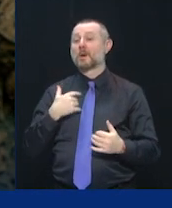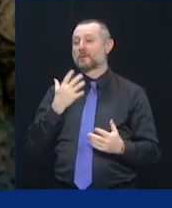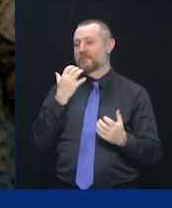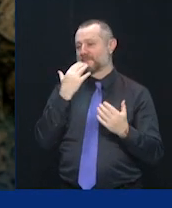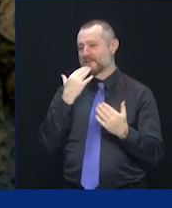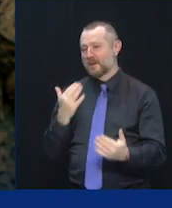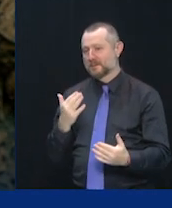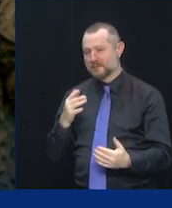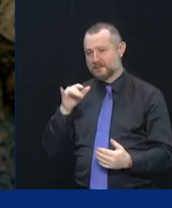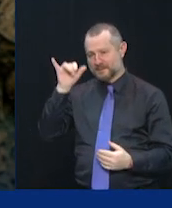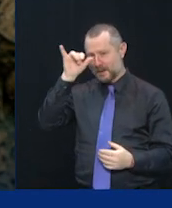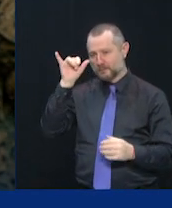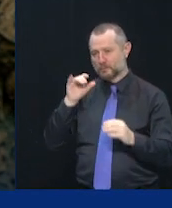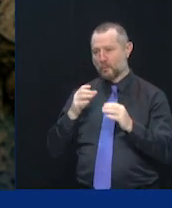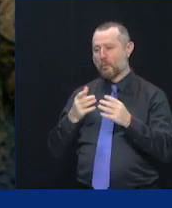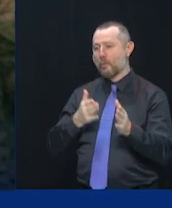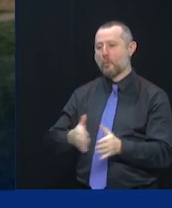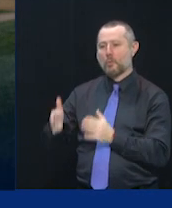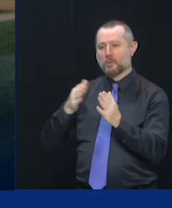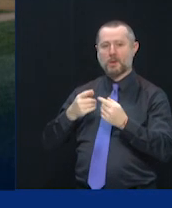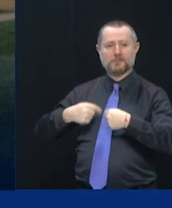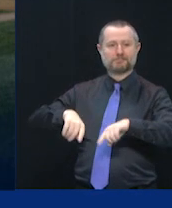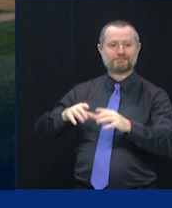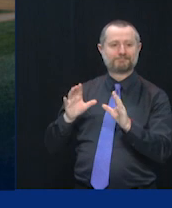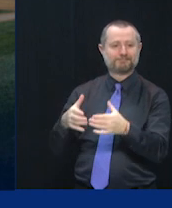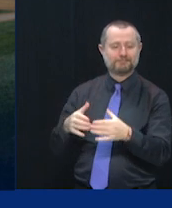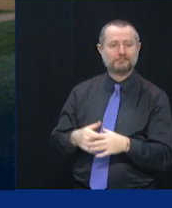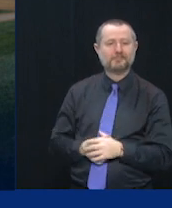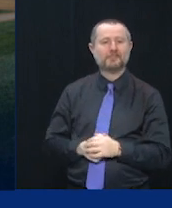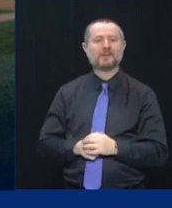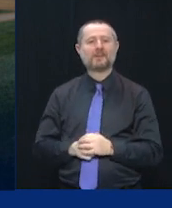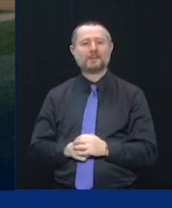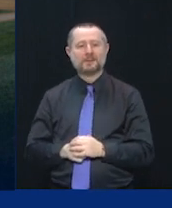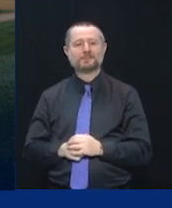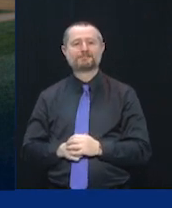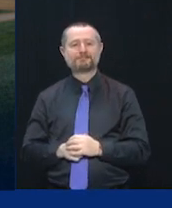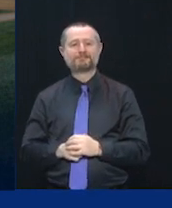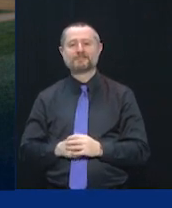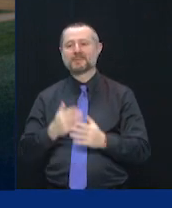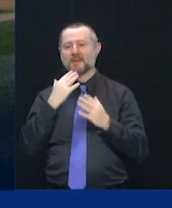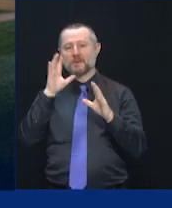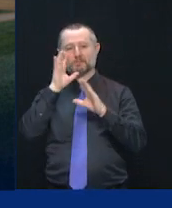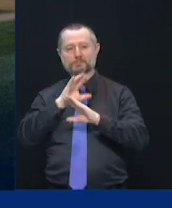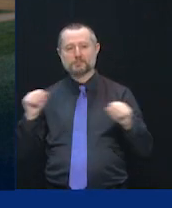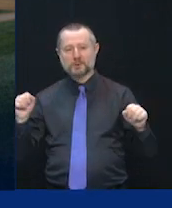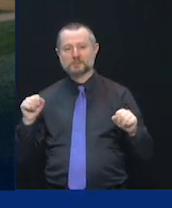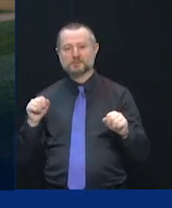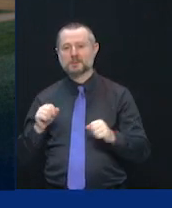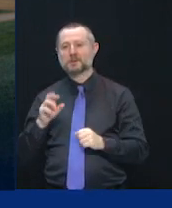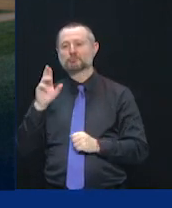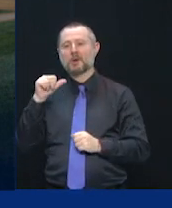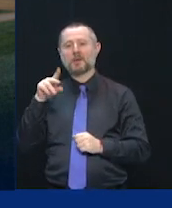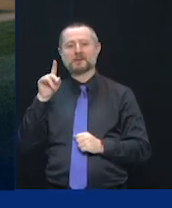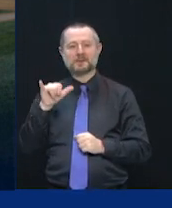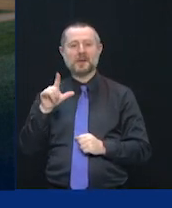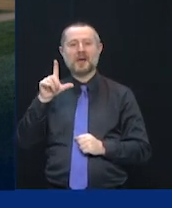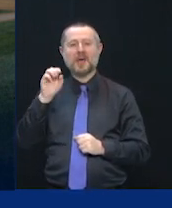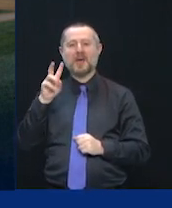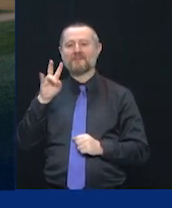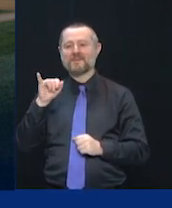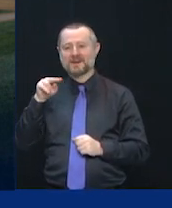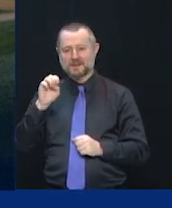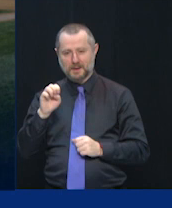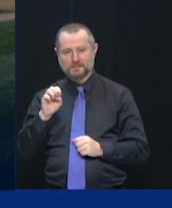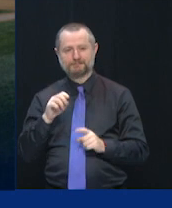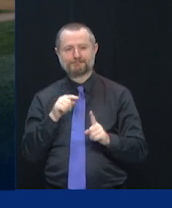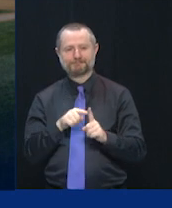the Yankees themselves. And I want to thank the president, Randy Levine, who's been a good friend